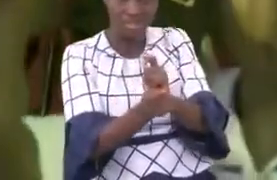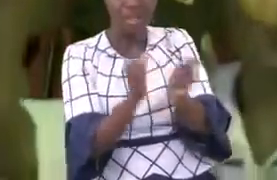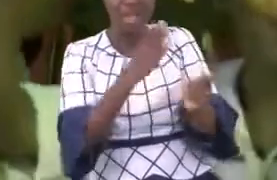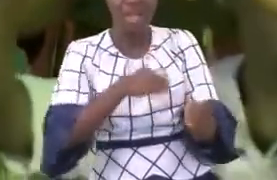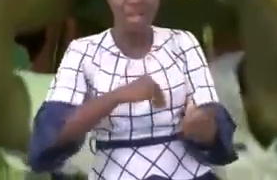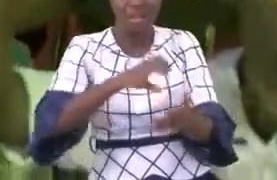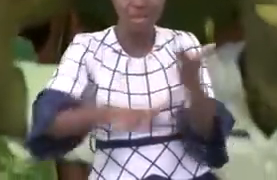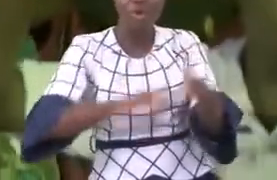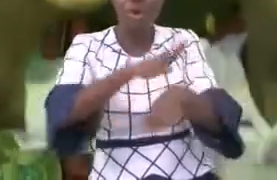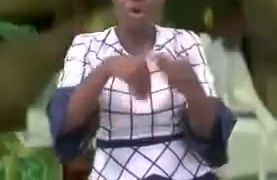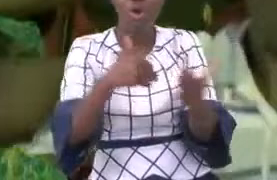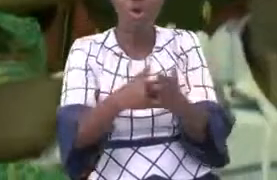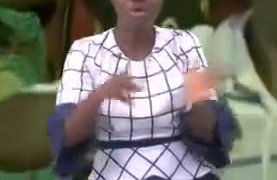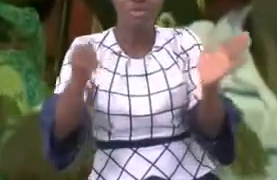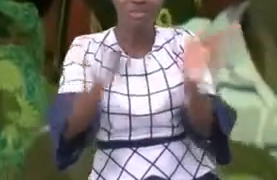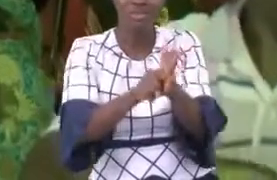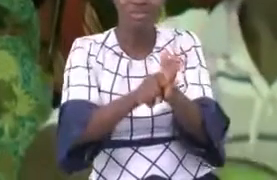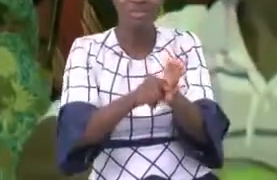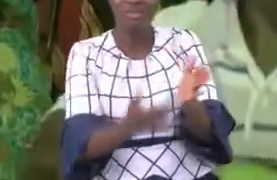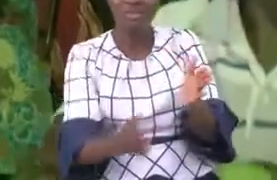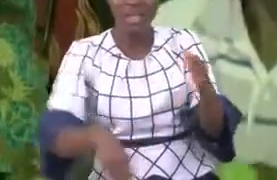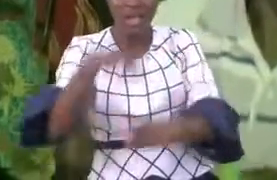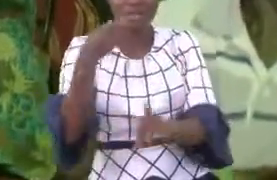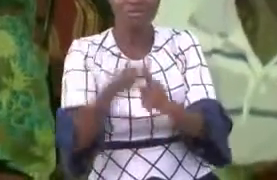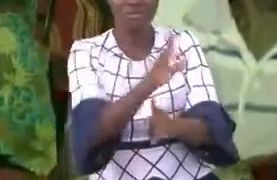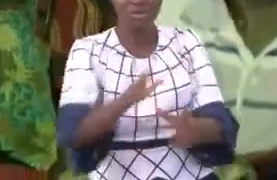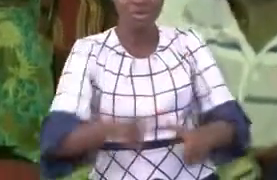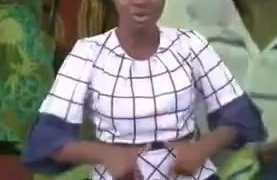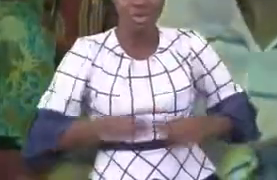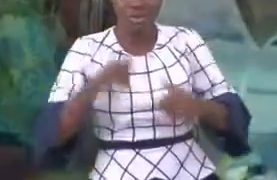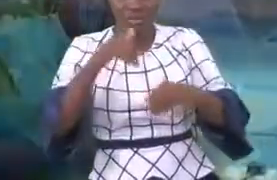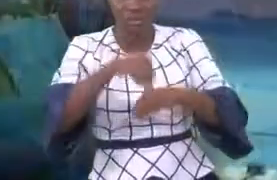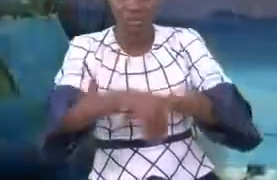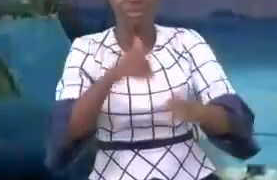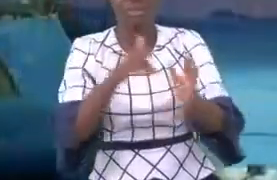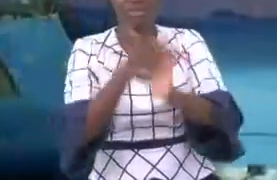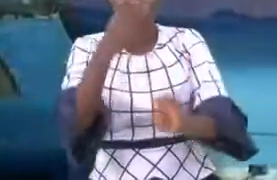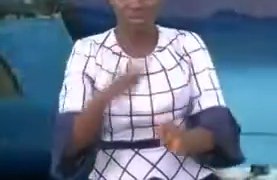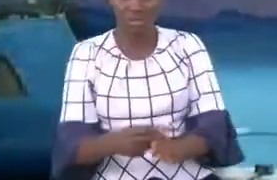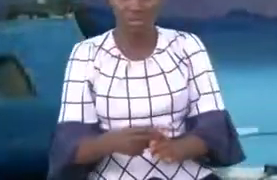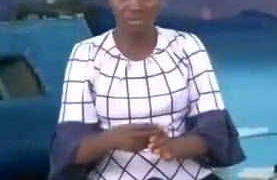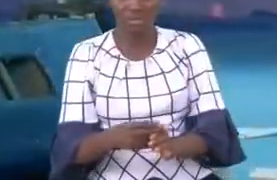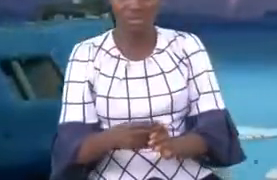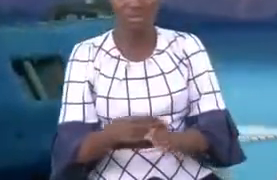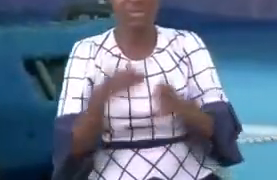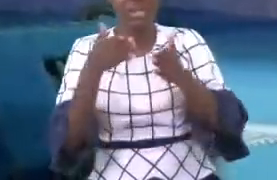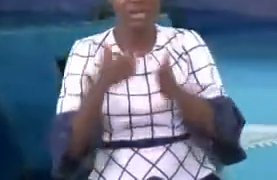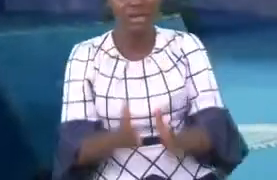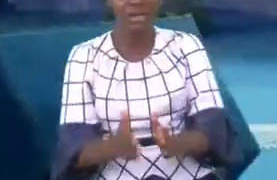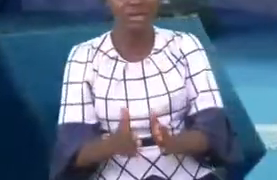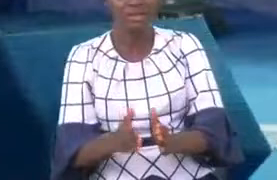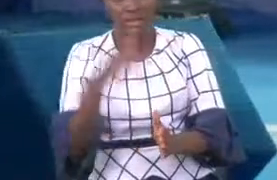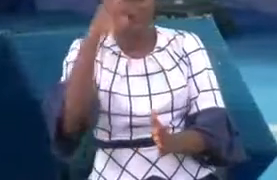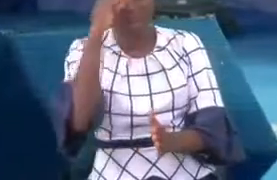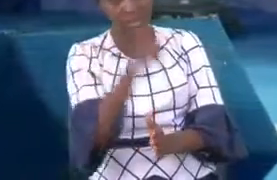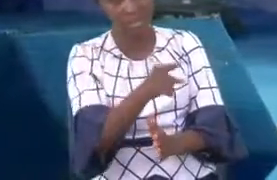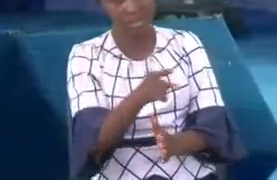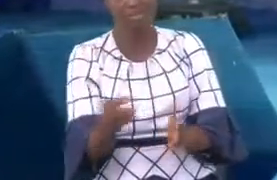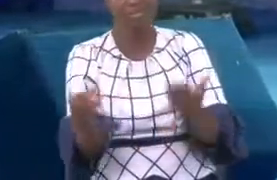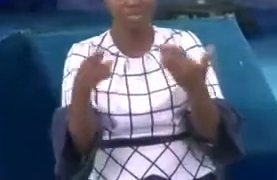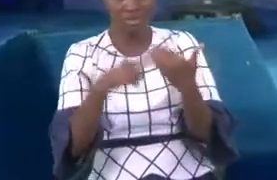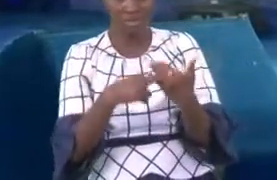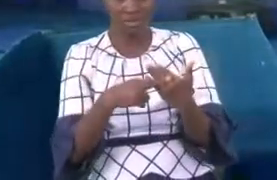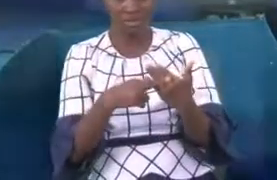let him return. Look at that word. Let him return. Don't wait for another person.